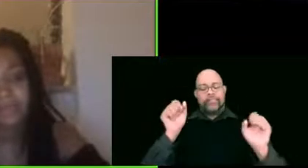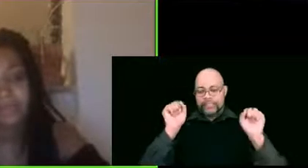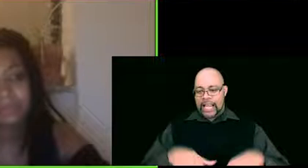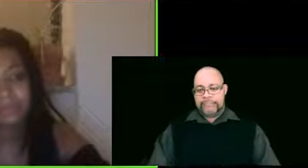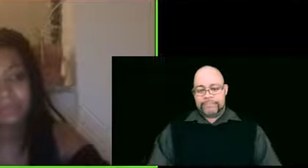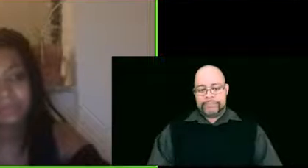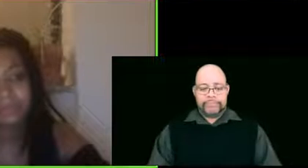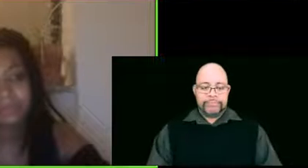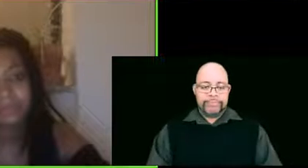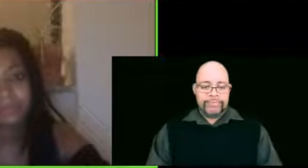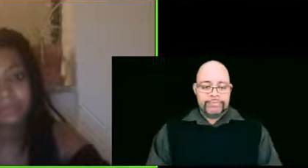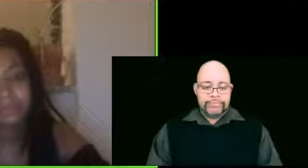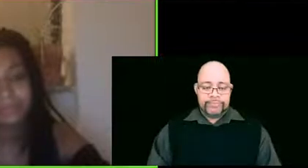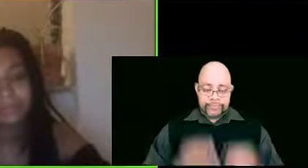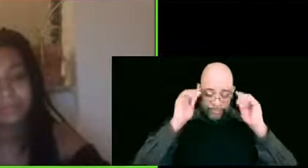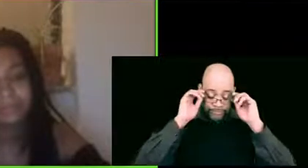difference.